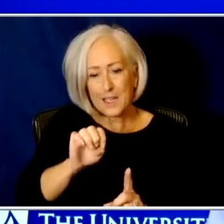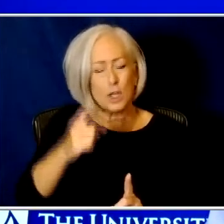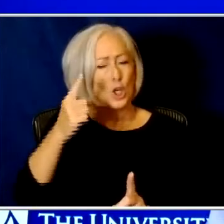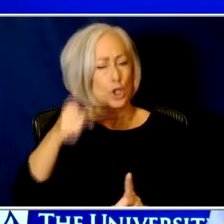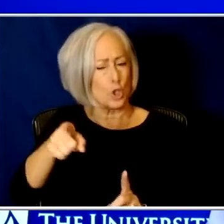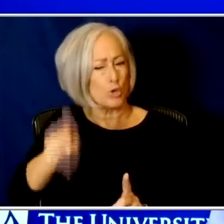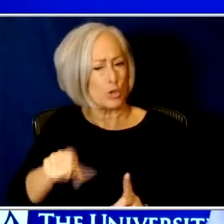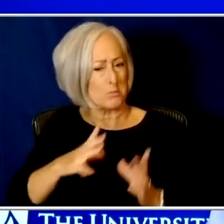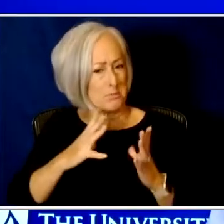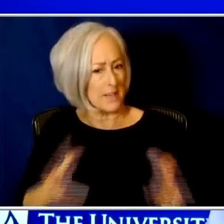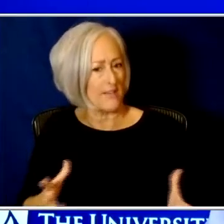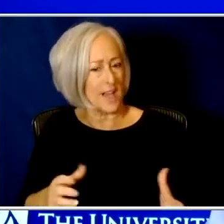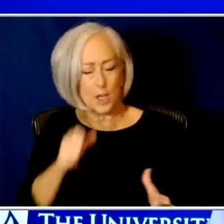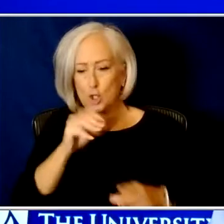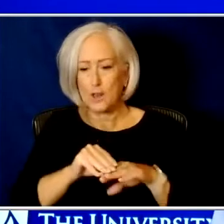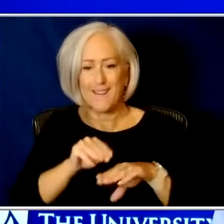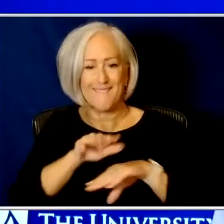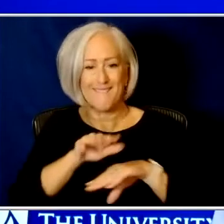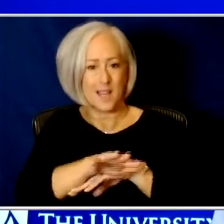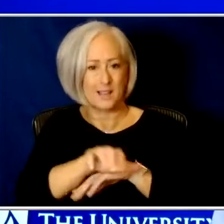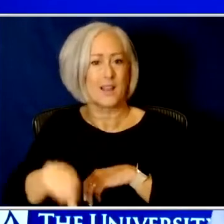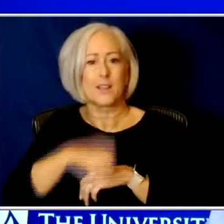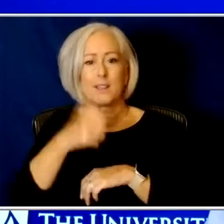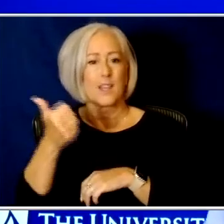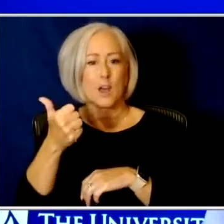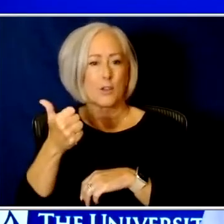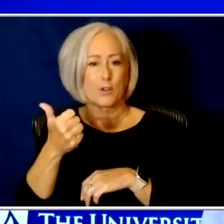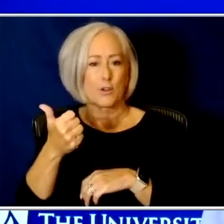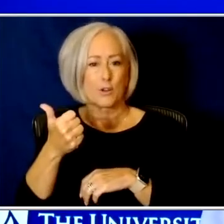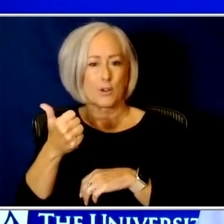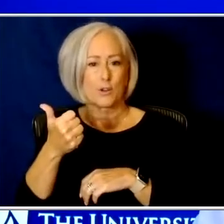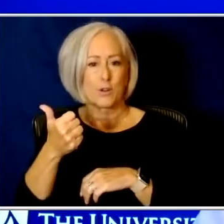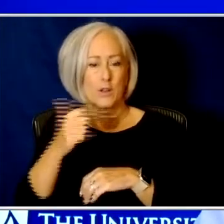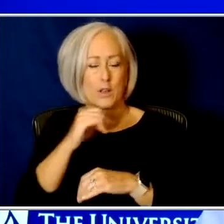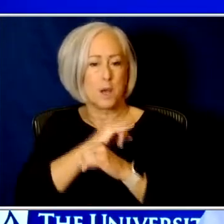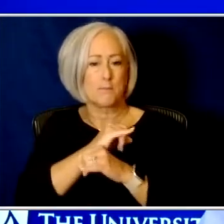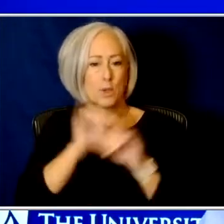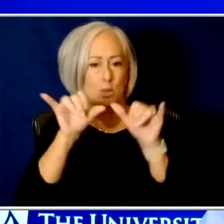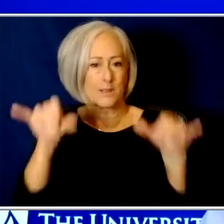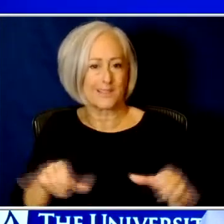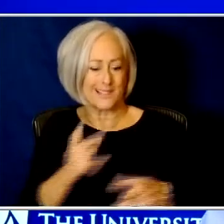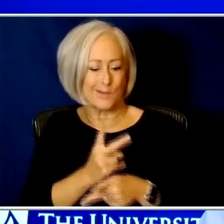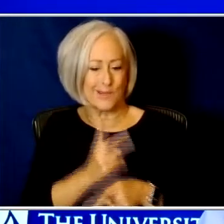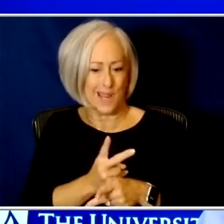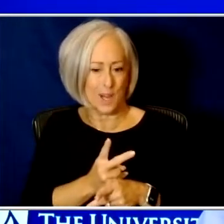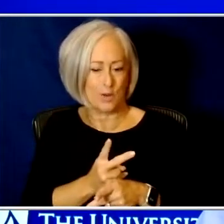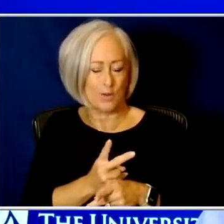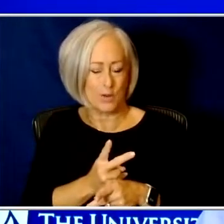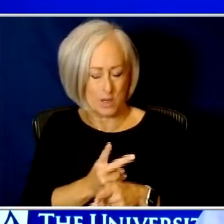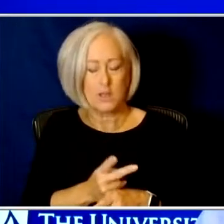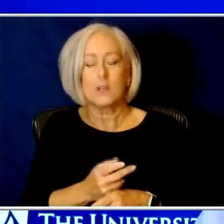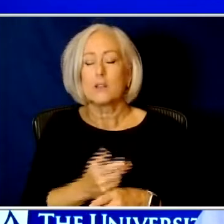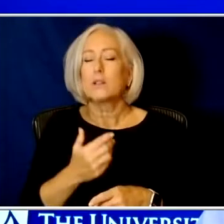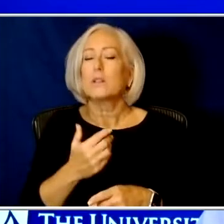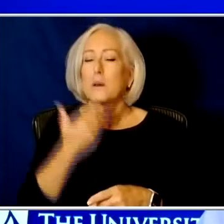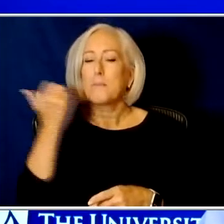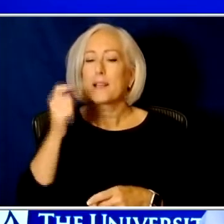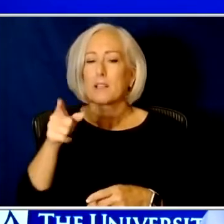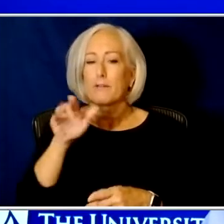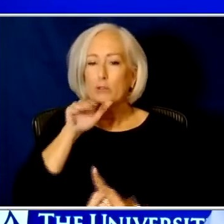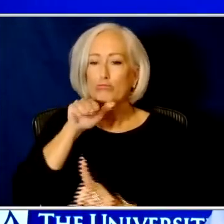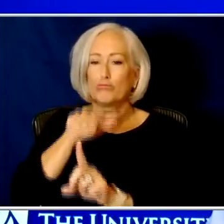she's done laughing. Do you think that's possible? Possible. Yeah, I don't know. I would love to do the honors. Yeah, you bet. Thank you. I will. Thank you so Thanks much. for coming in